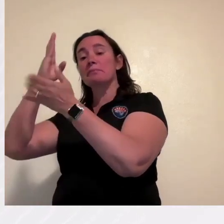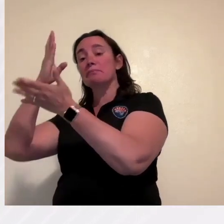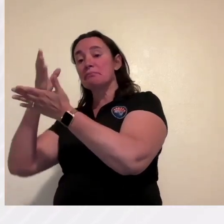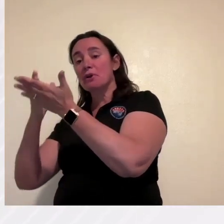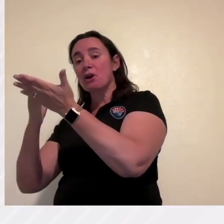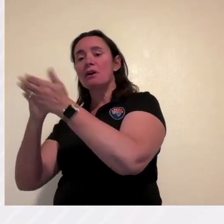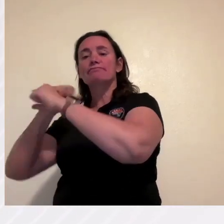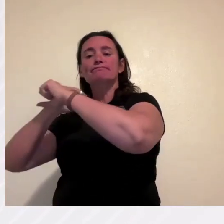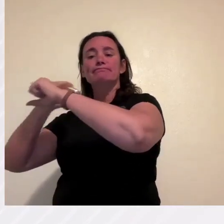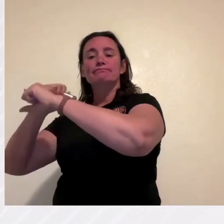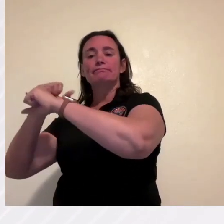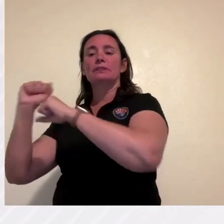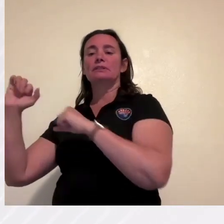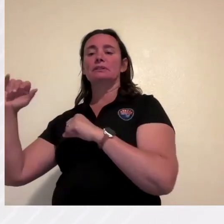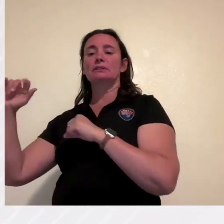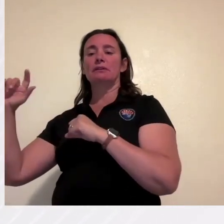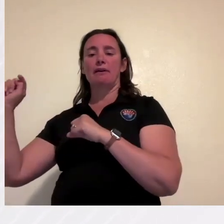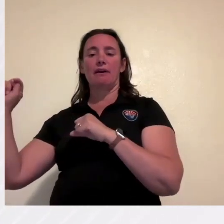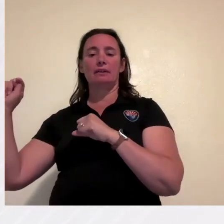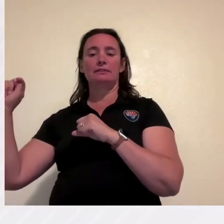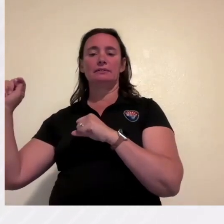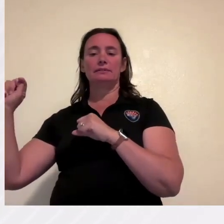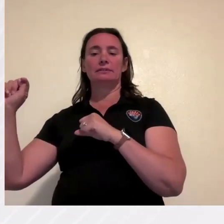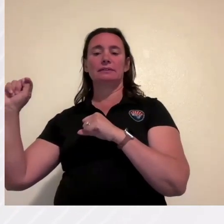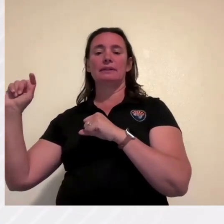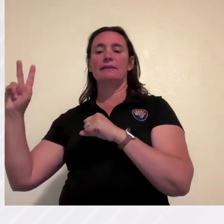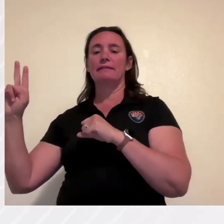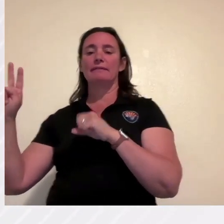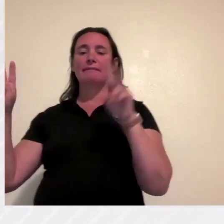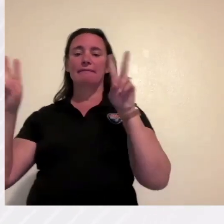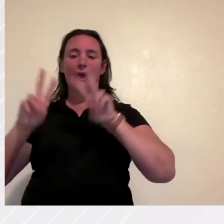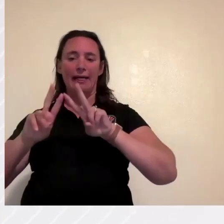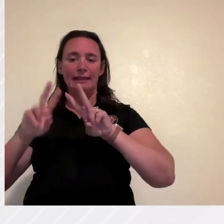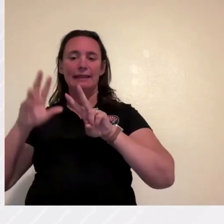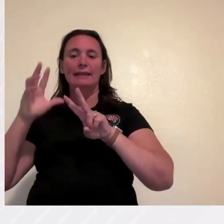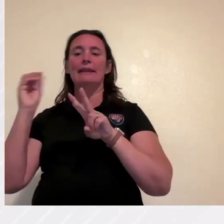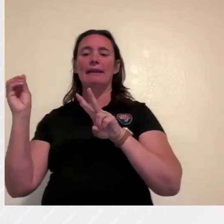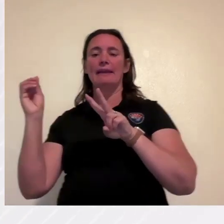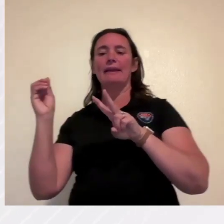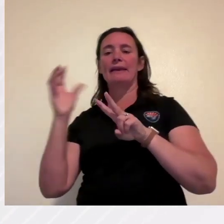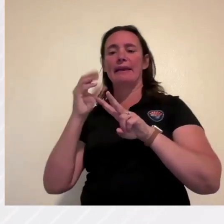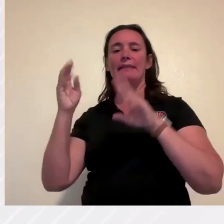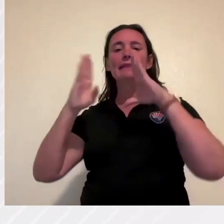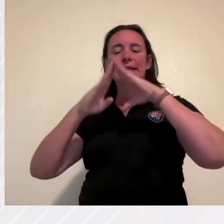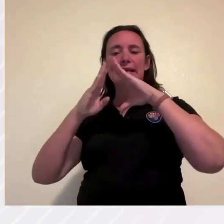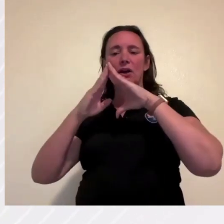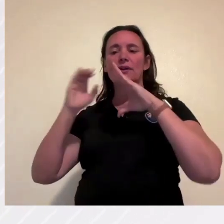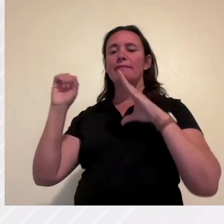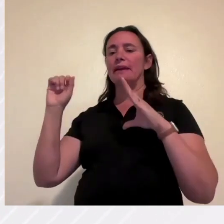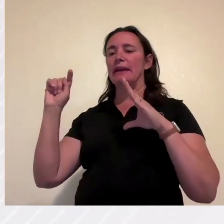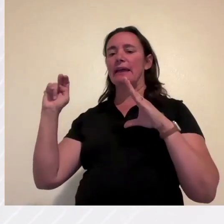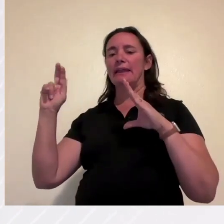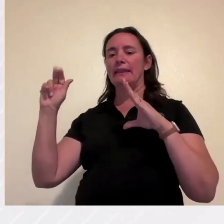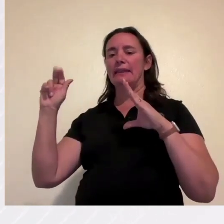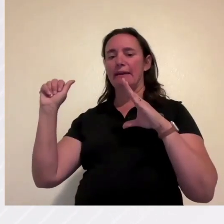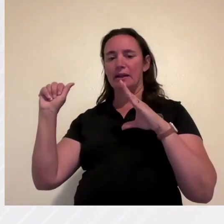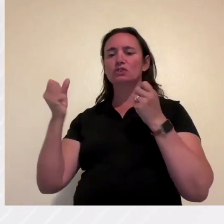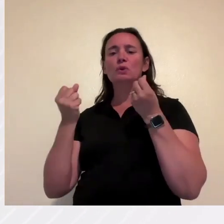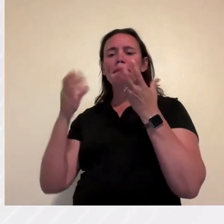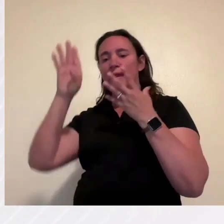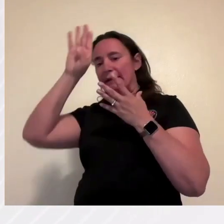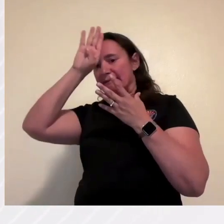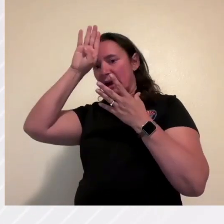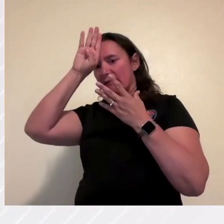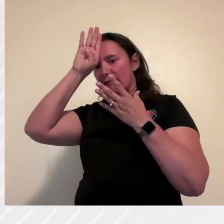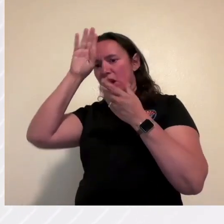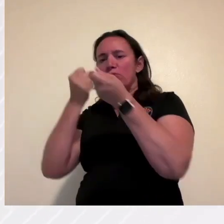Valley proper, as well as the town of Etna. And we still have a lot of resources in that area that are reinforcing those lines, making sure